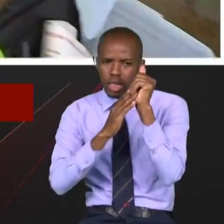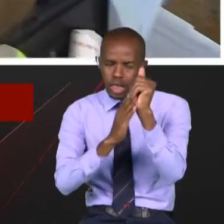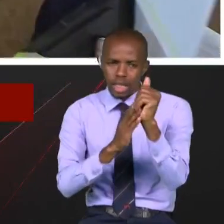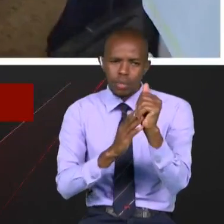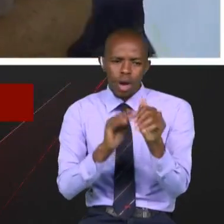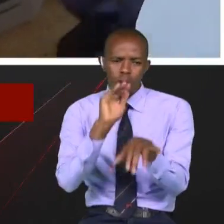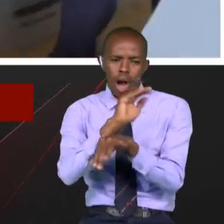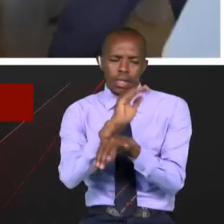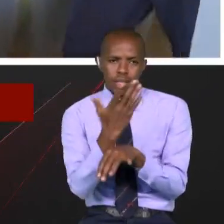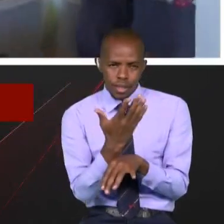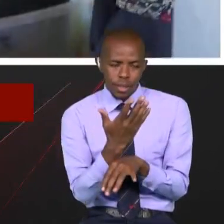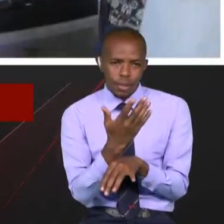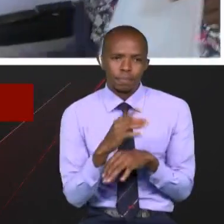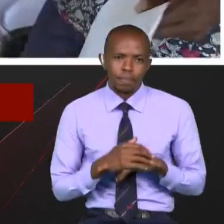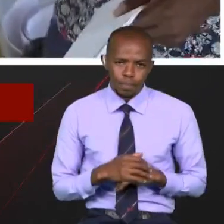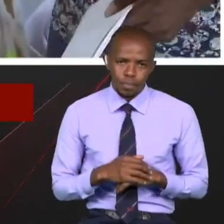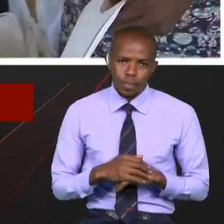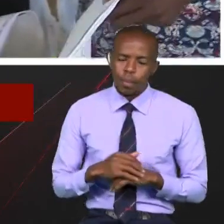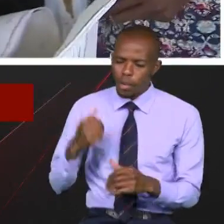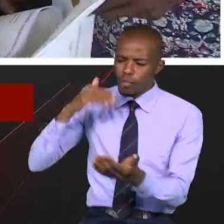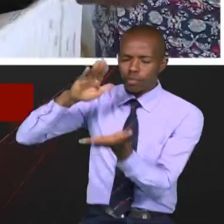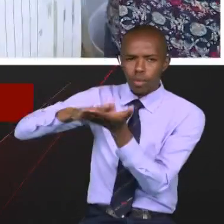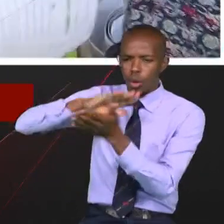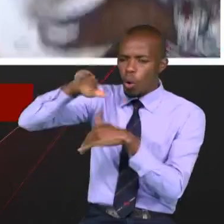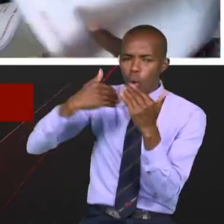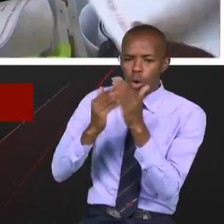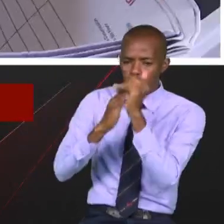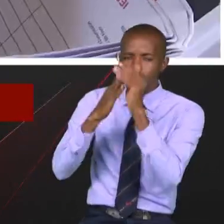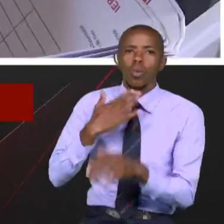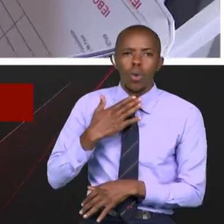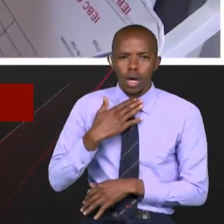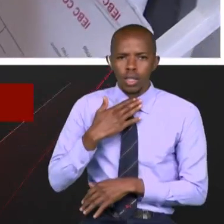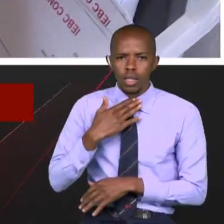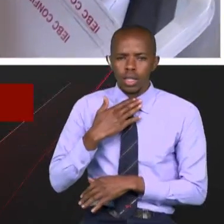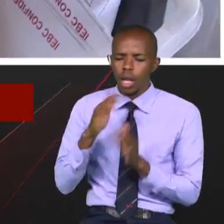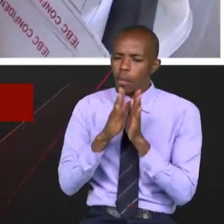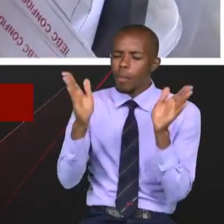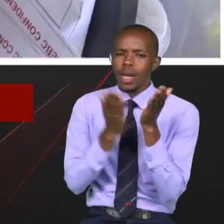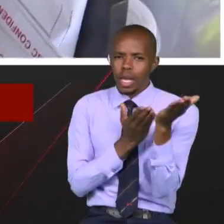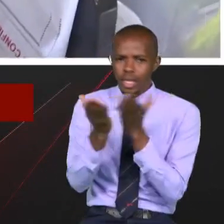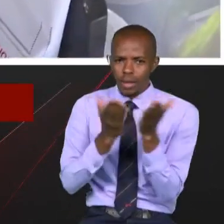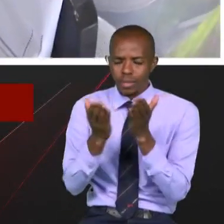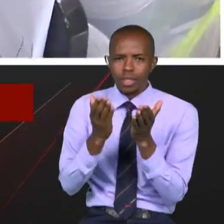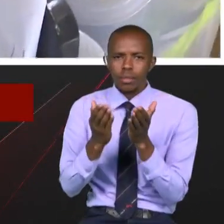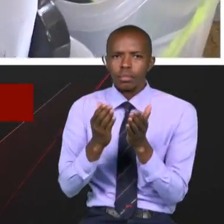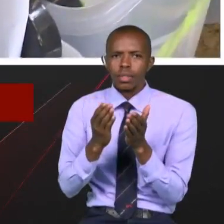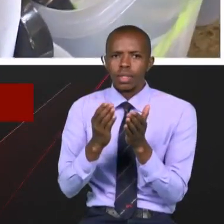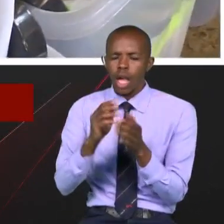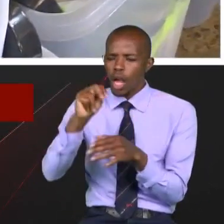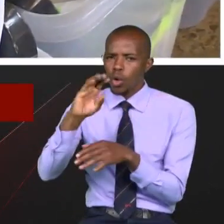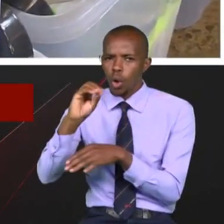one size which can fit all, I would recommend that all leaders who want to go into public service go for NYS training for